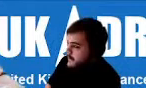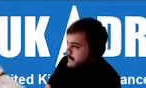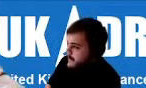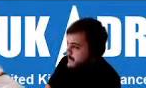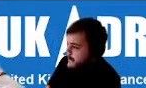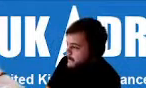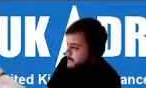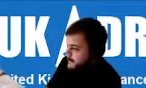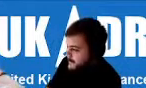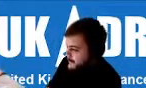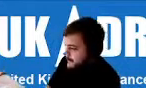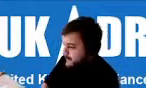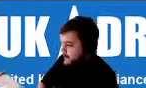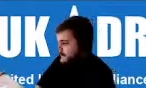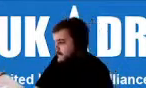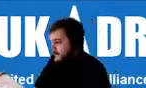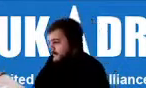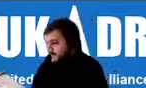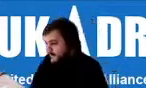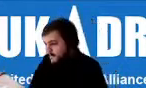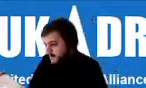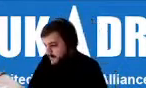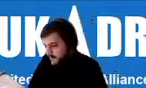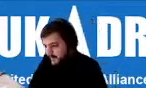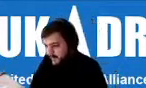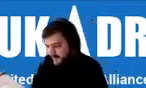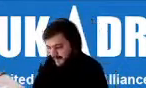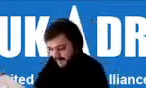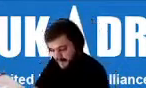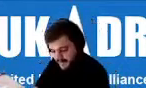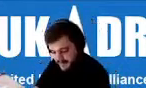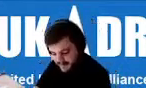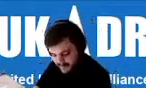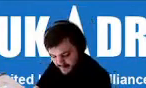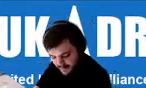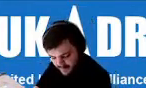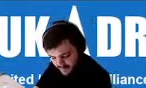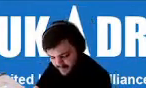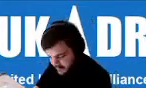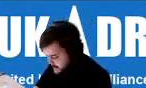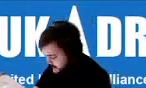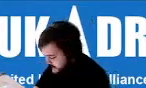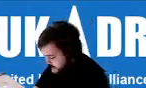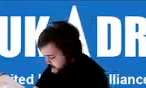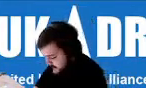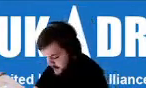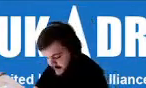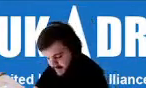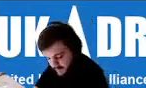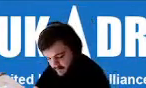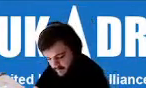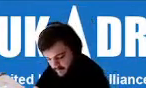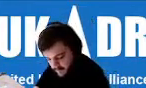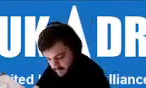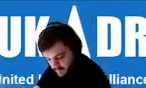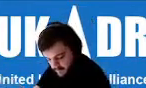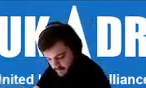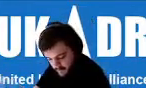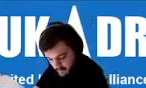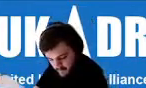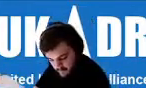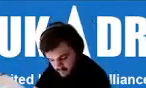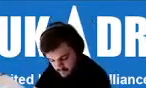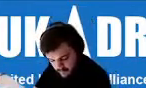Thank you very much, David. That was a very well elaborated response. Do we have someone else before